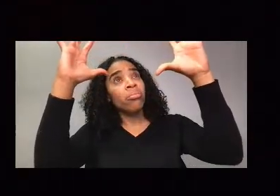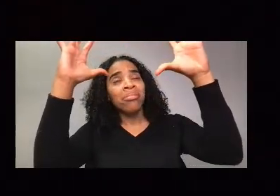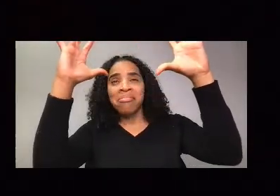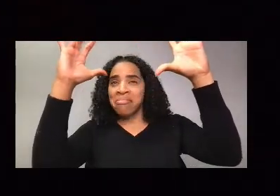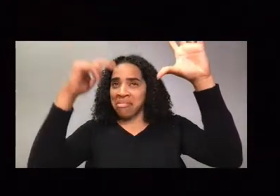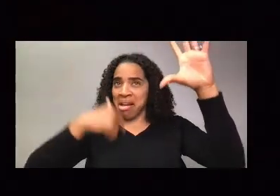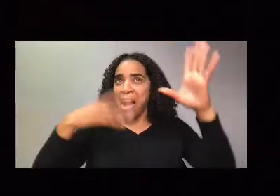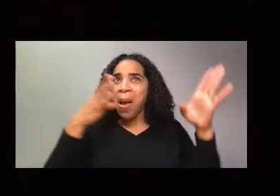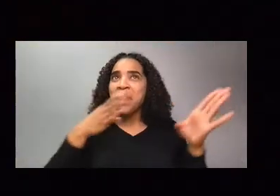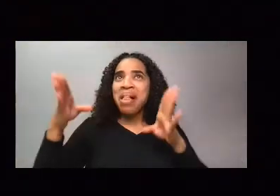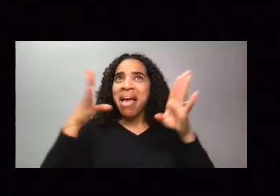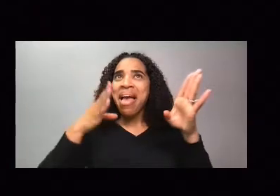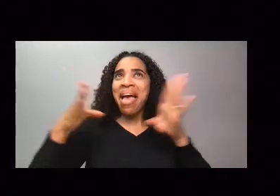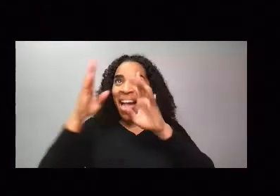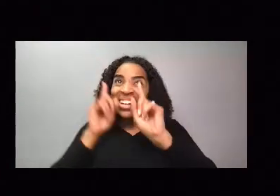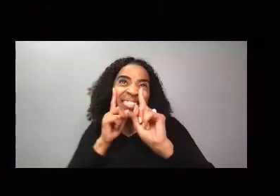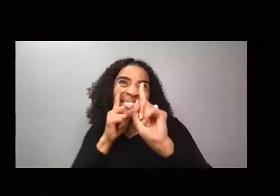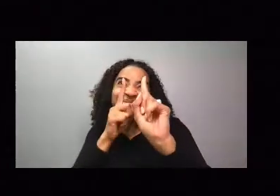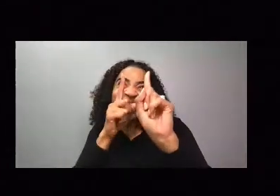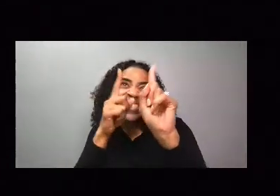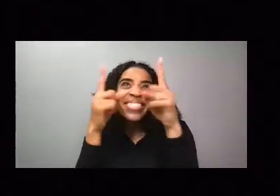have been